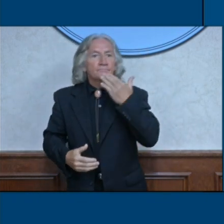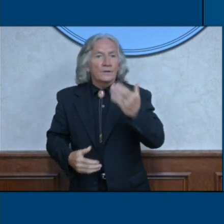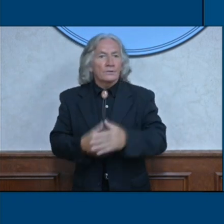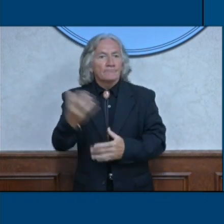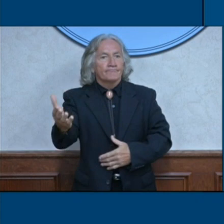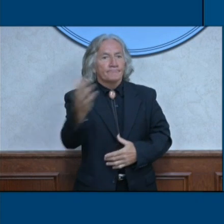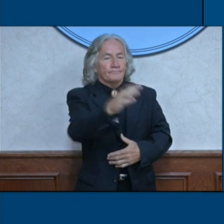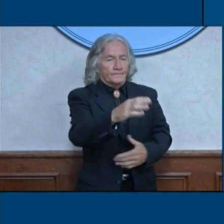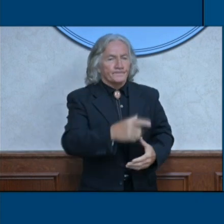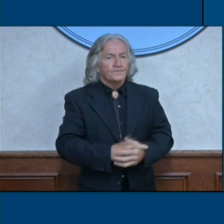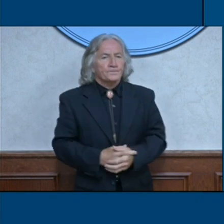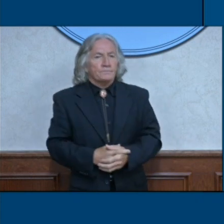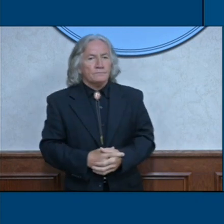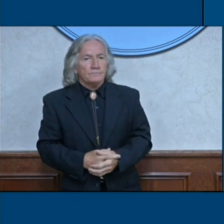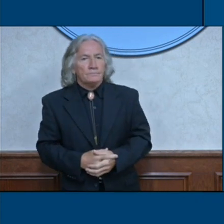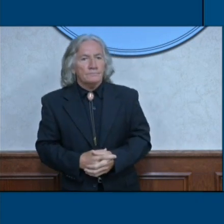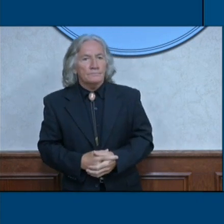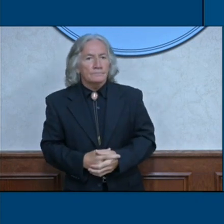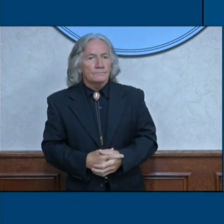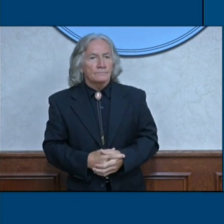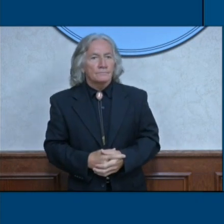Hellerstedt.